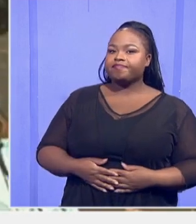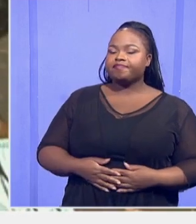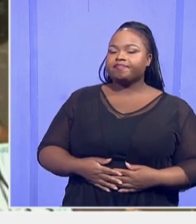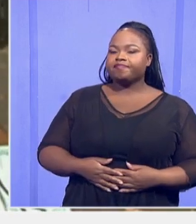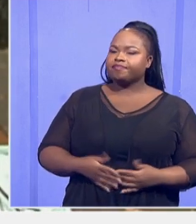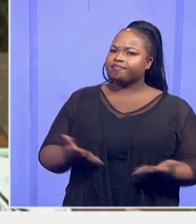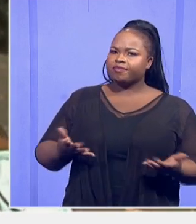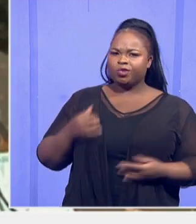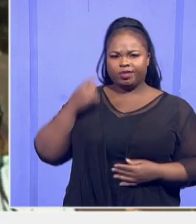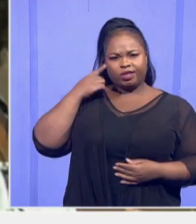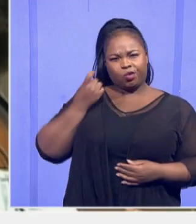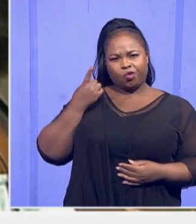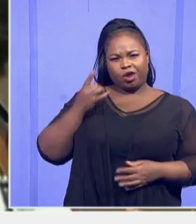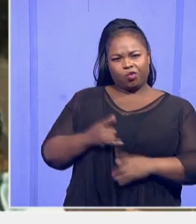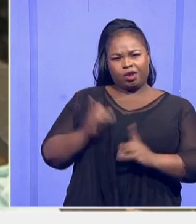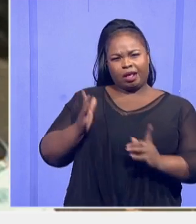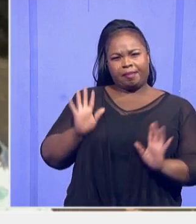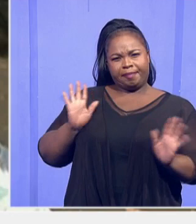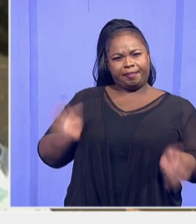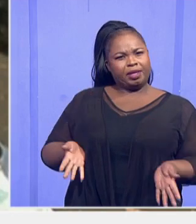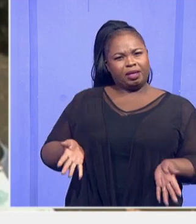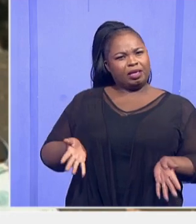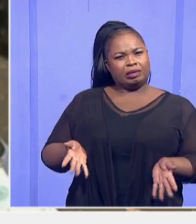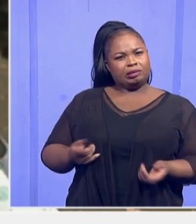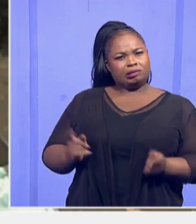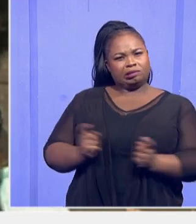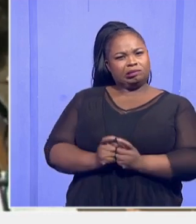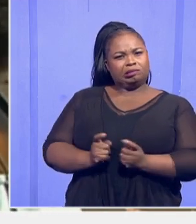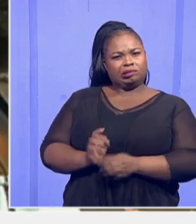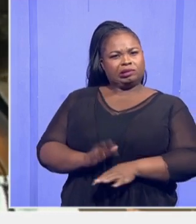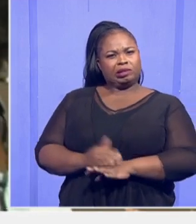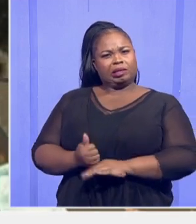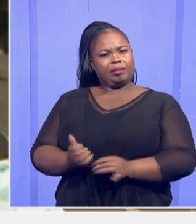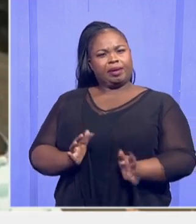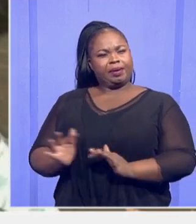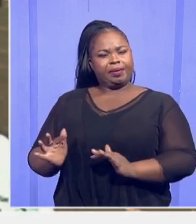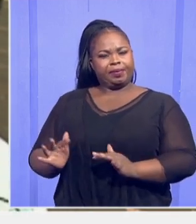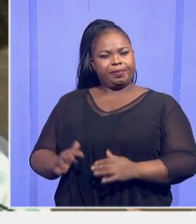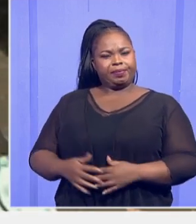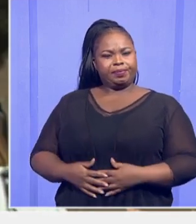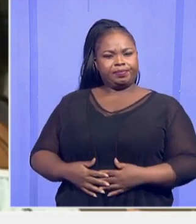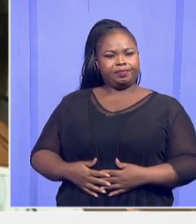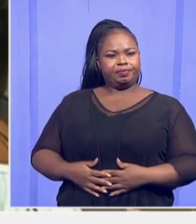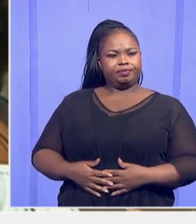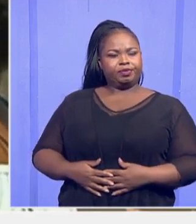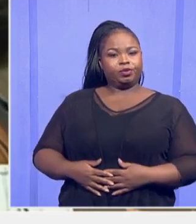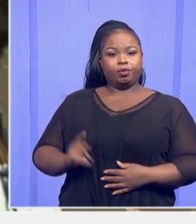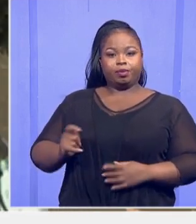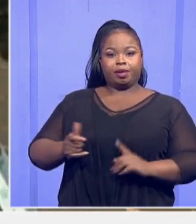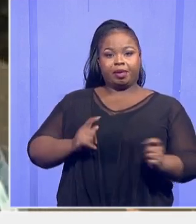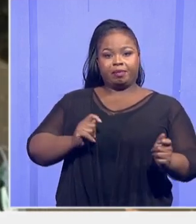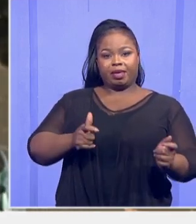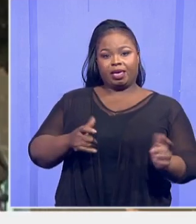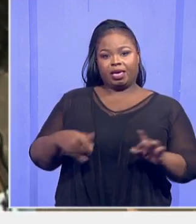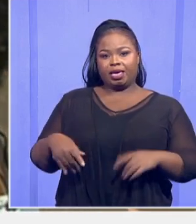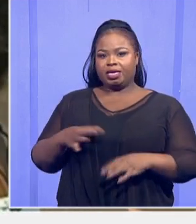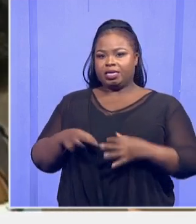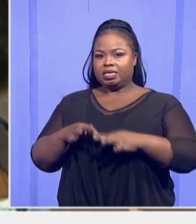will there only be one winner? How is that set up in terms of, compensating the players who have come